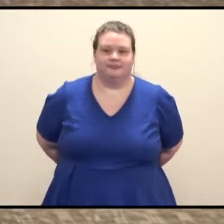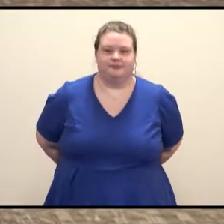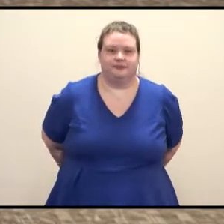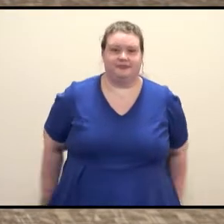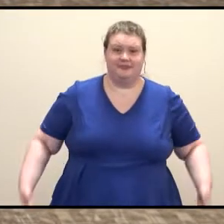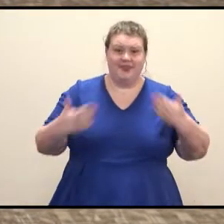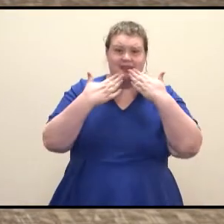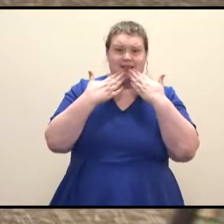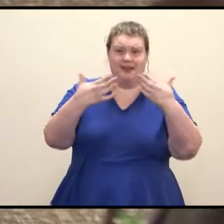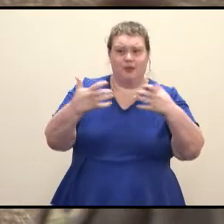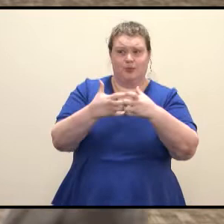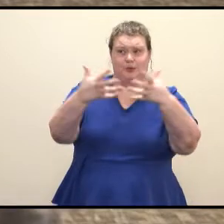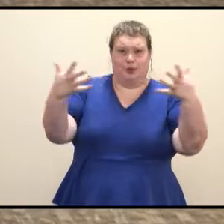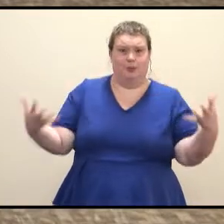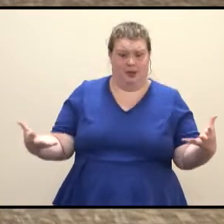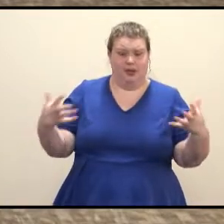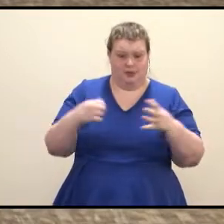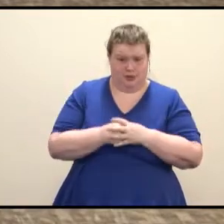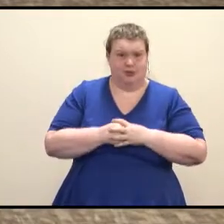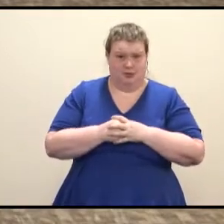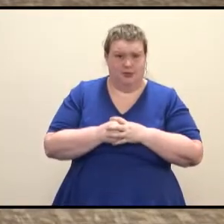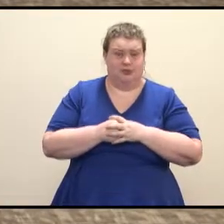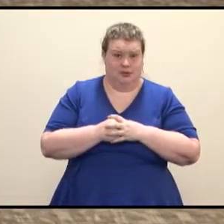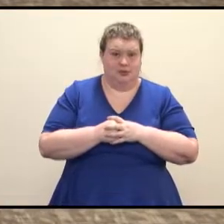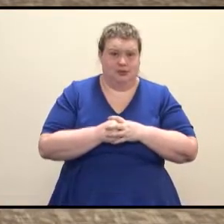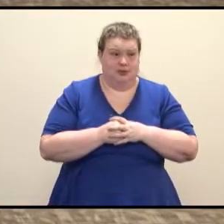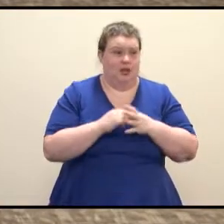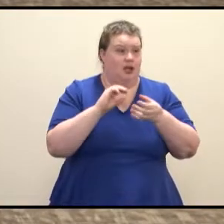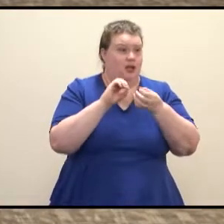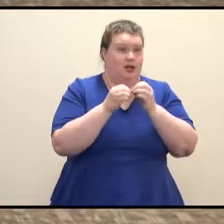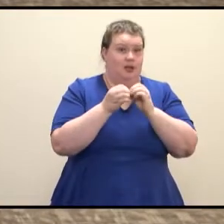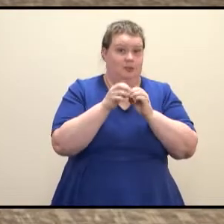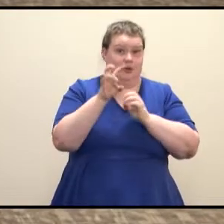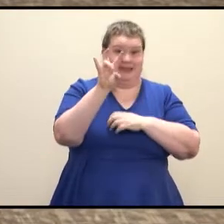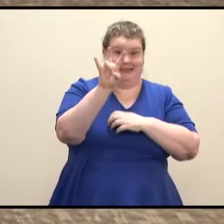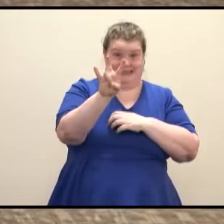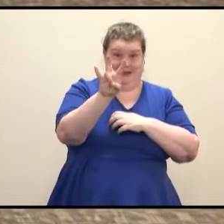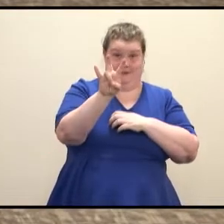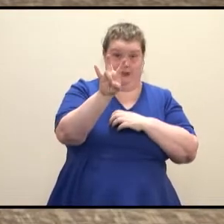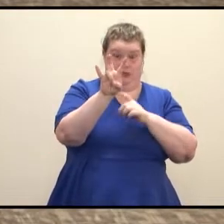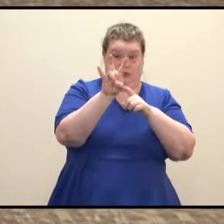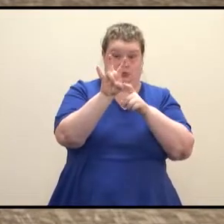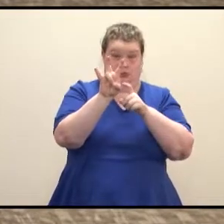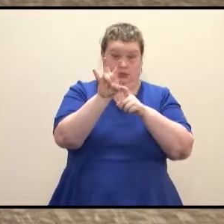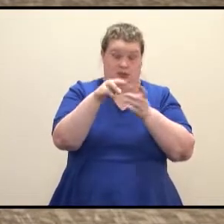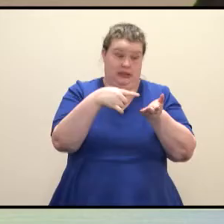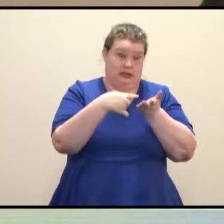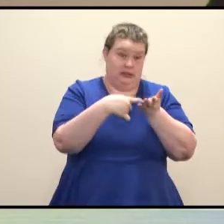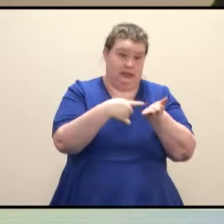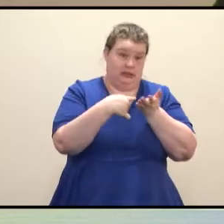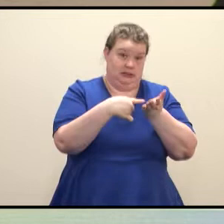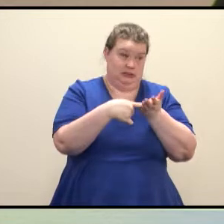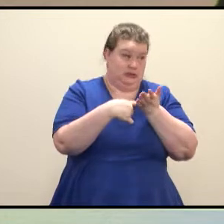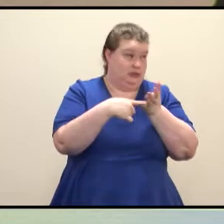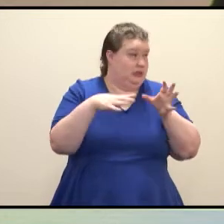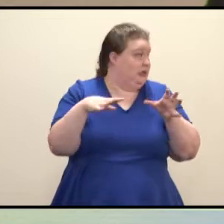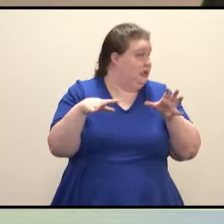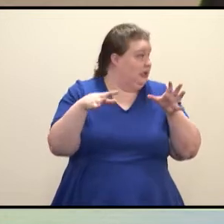Thank you so much. We are moving item number 7, consider and discuss to take appropriate action regarding